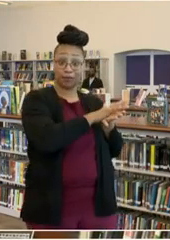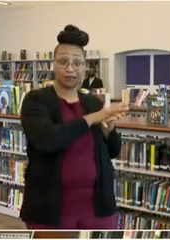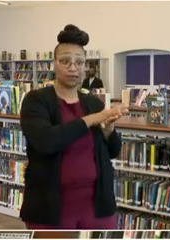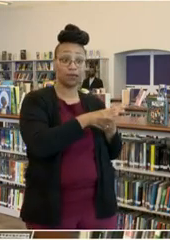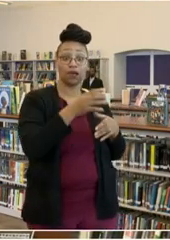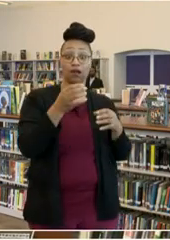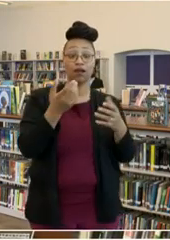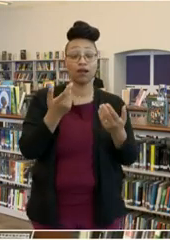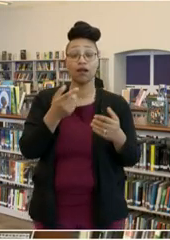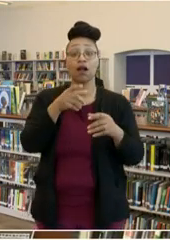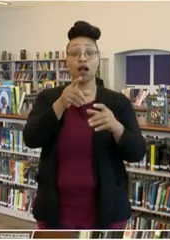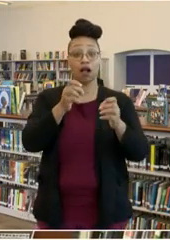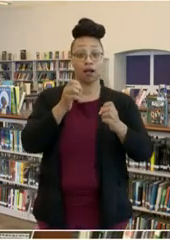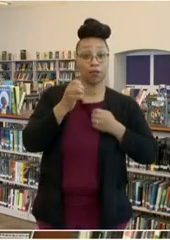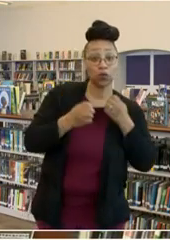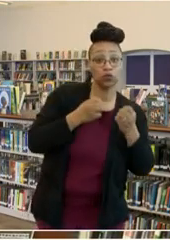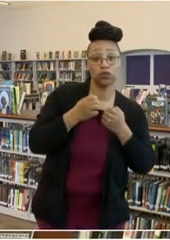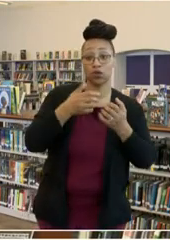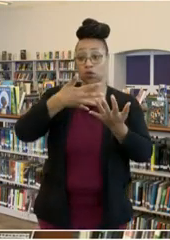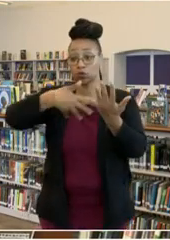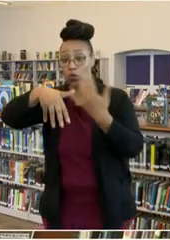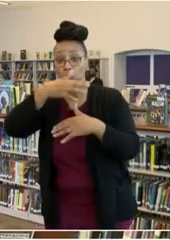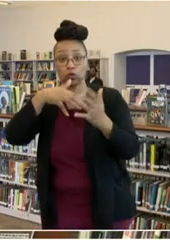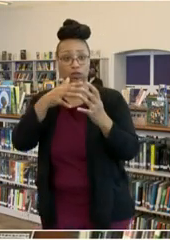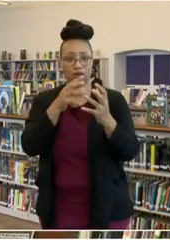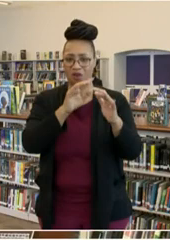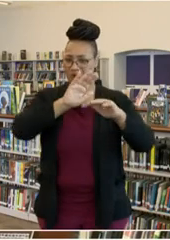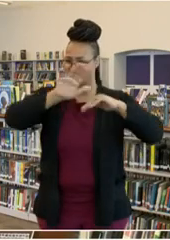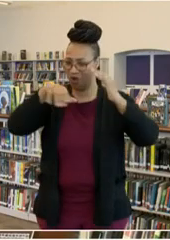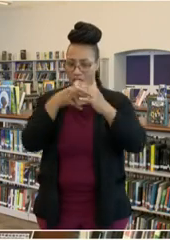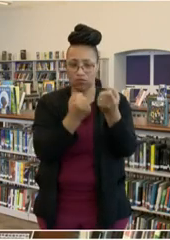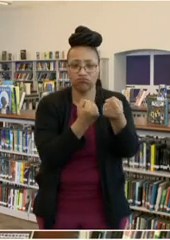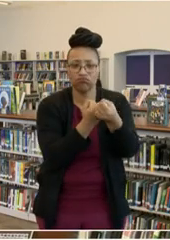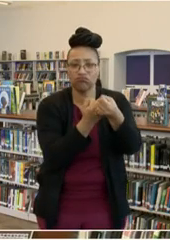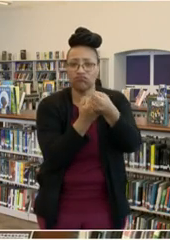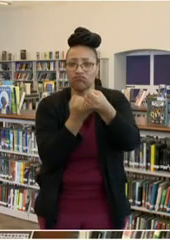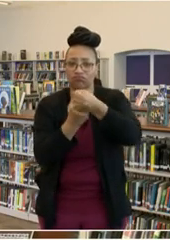for families how great it is to raise a family in DC.